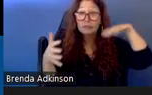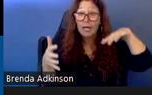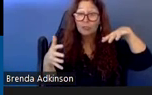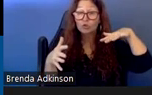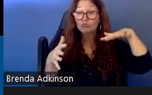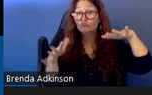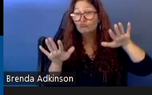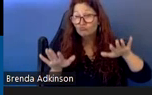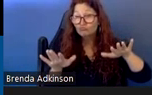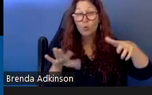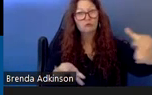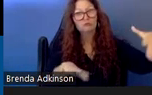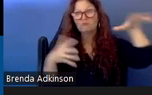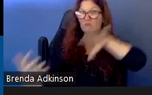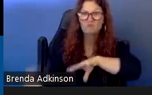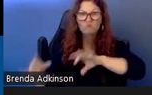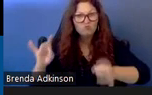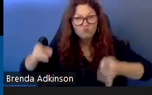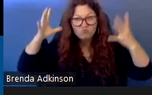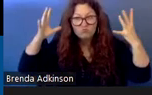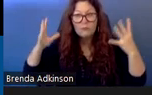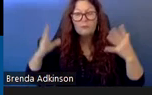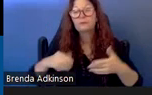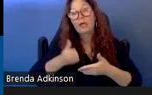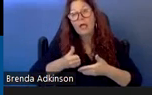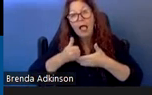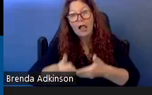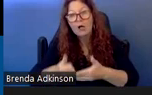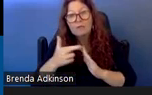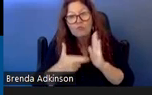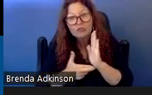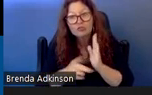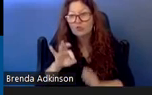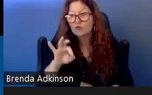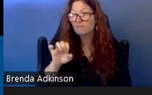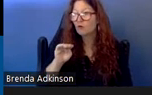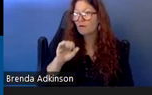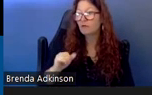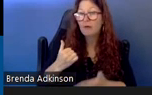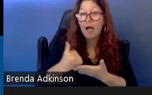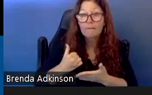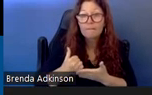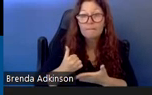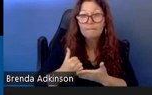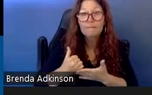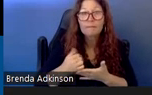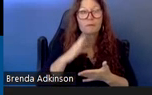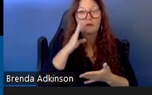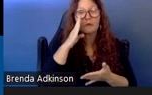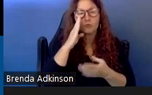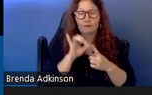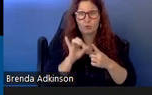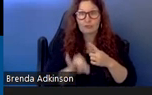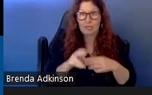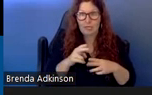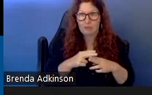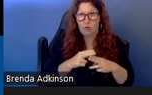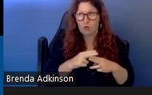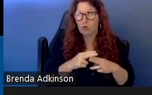hopefully help folks get registered for FEMA assistance so they can go beyond sheltering with temporary